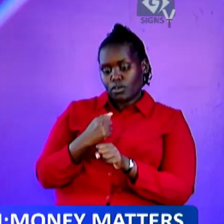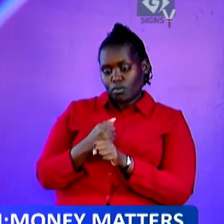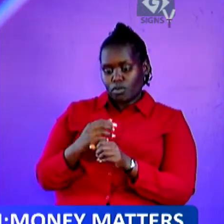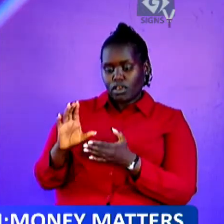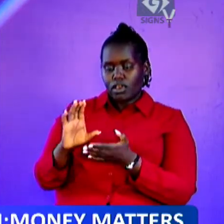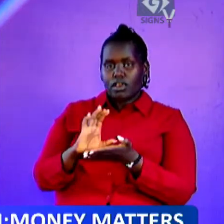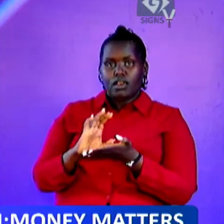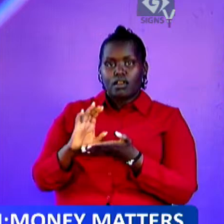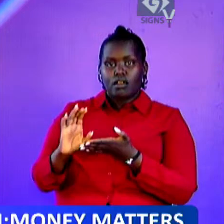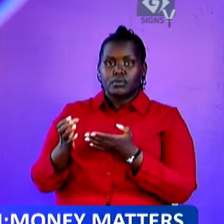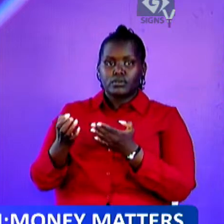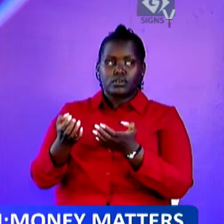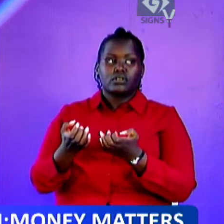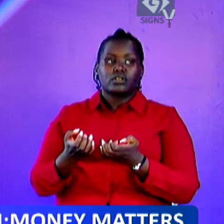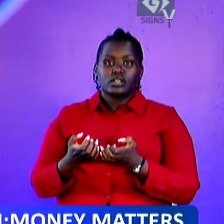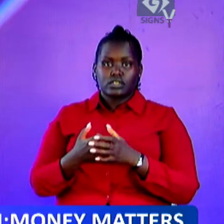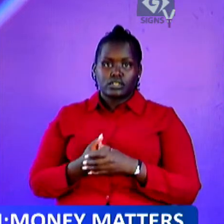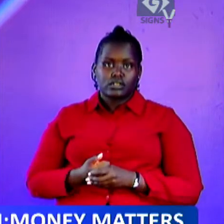needs.